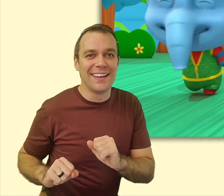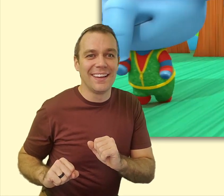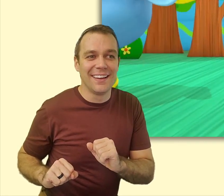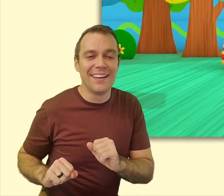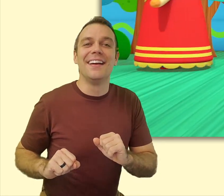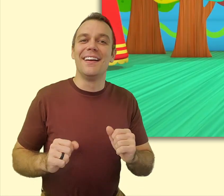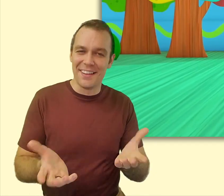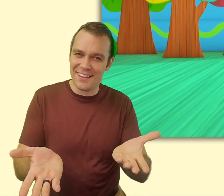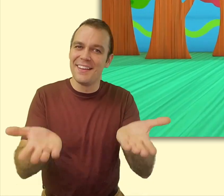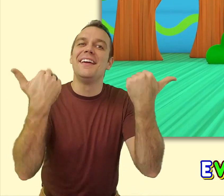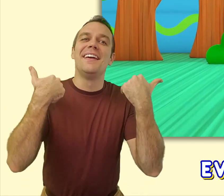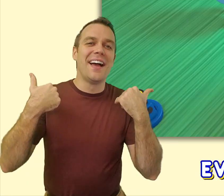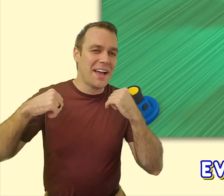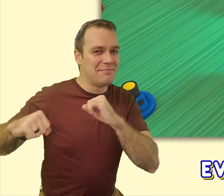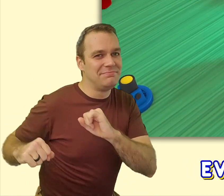twist, twist.